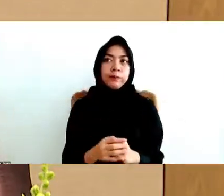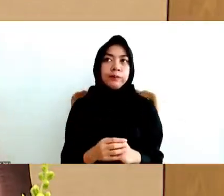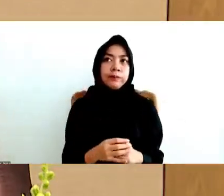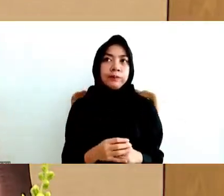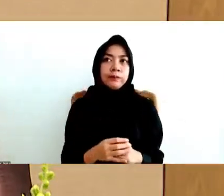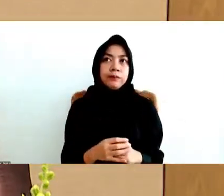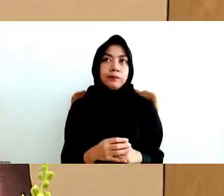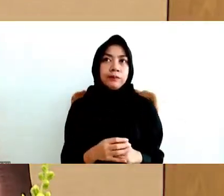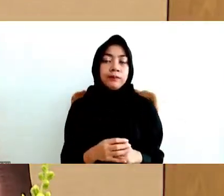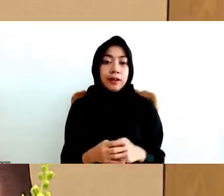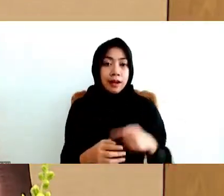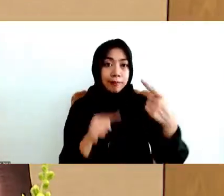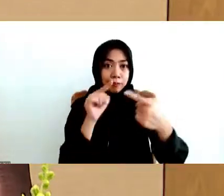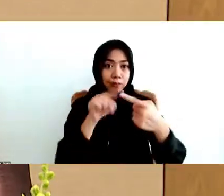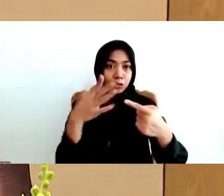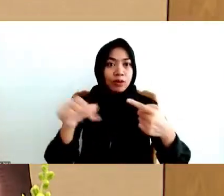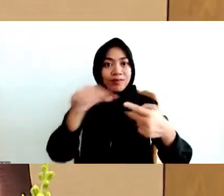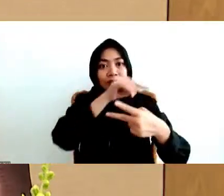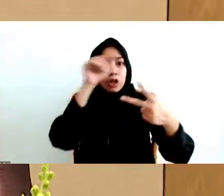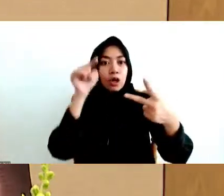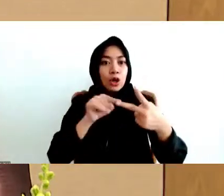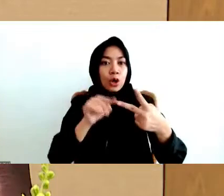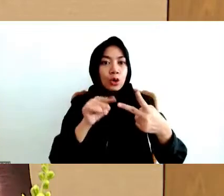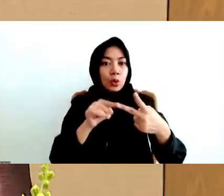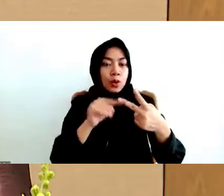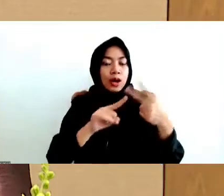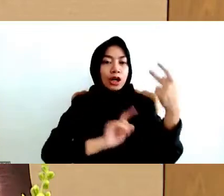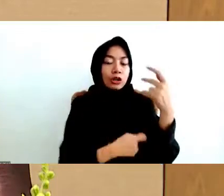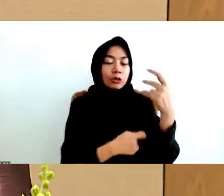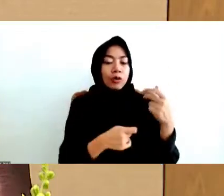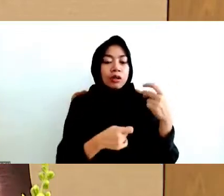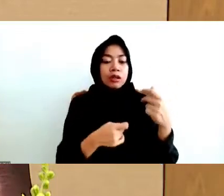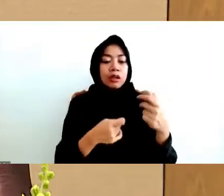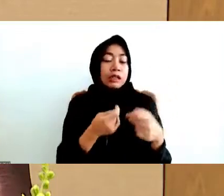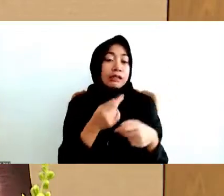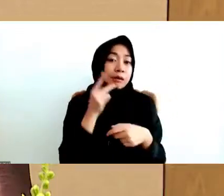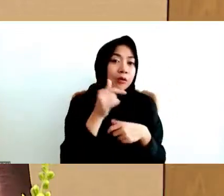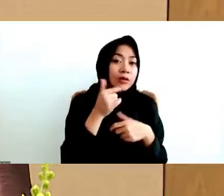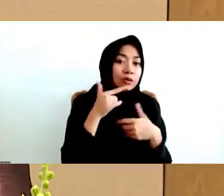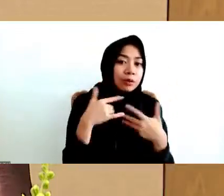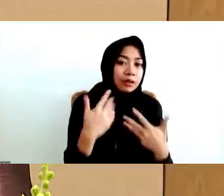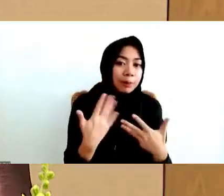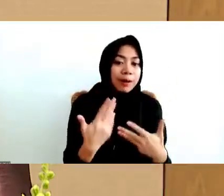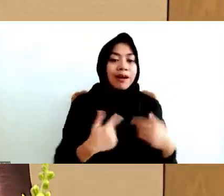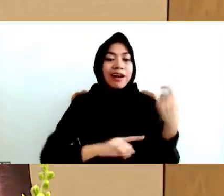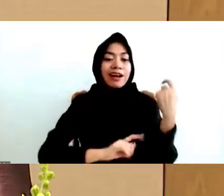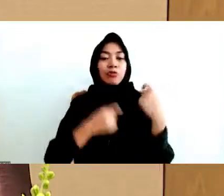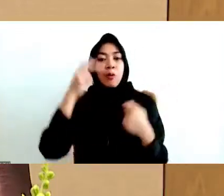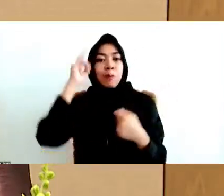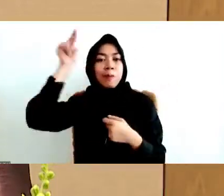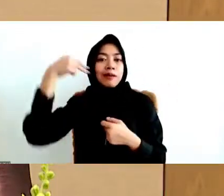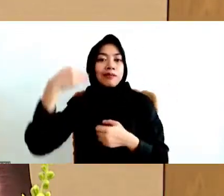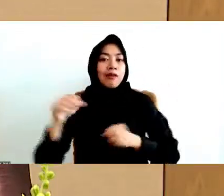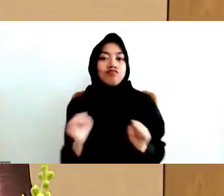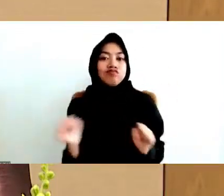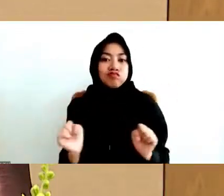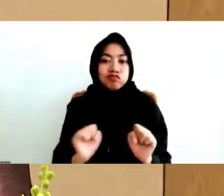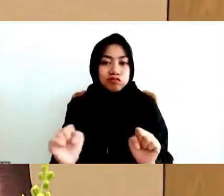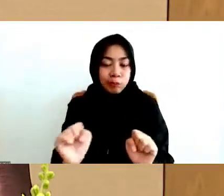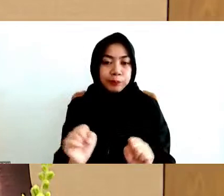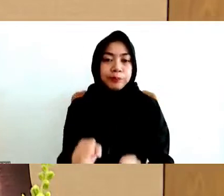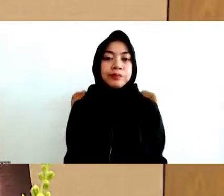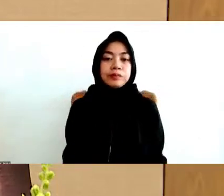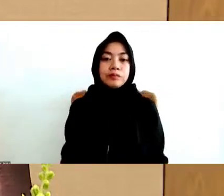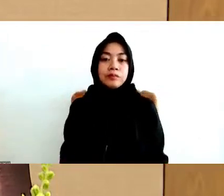timely manner of the response from the government, the policy response from the government. So with these two